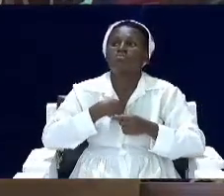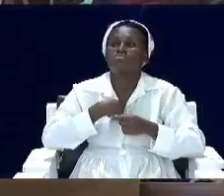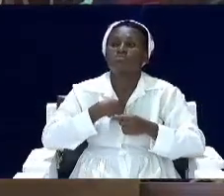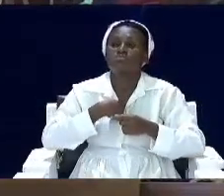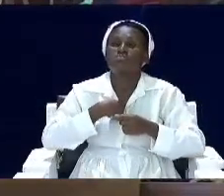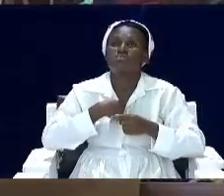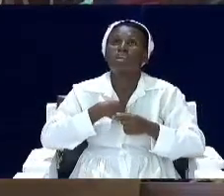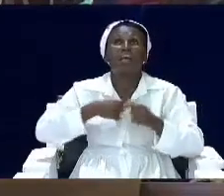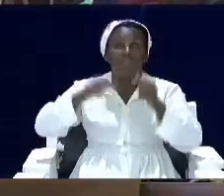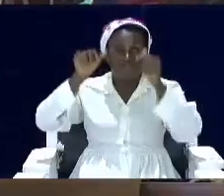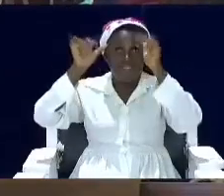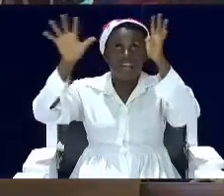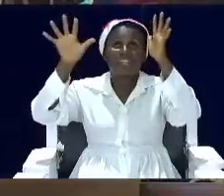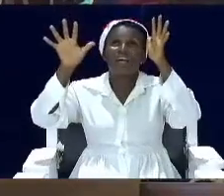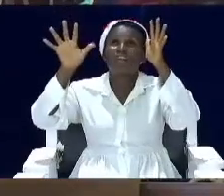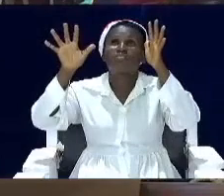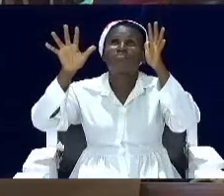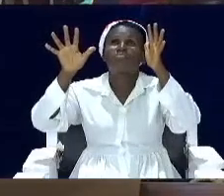Father,